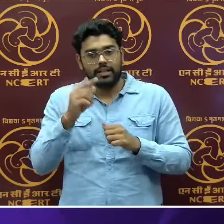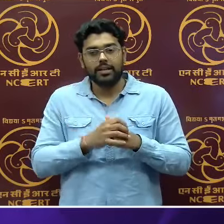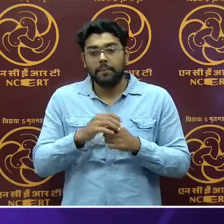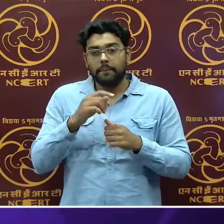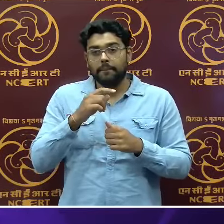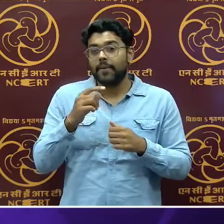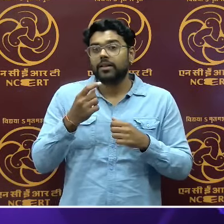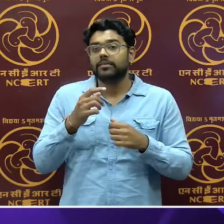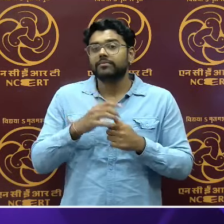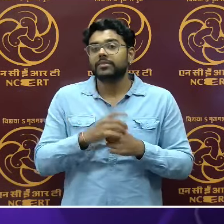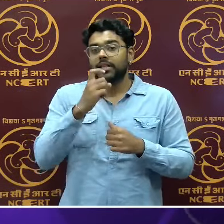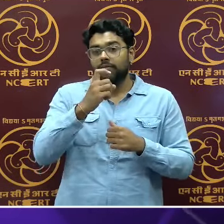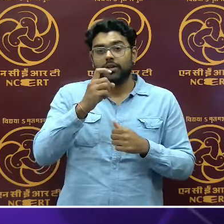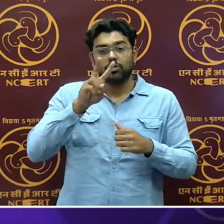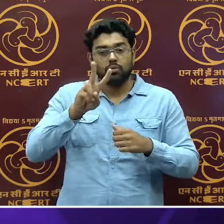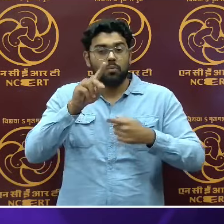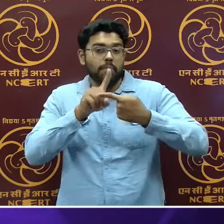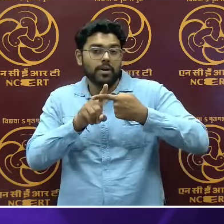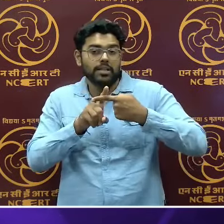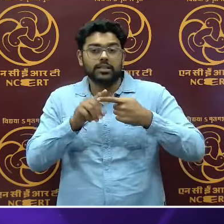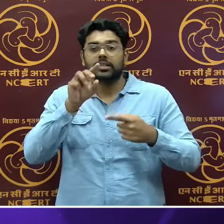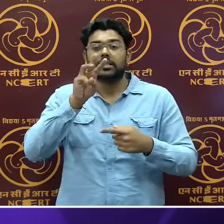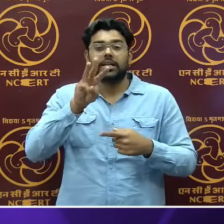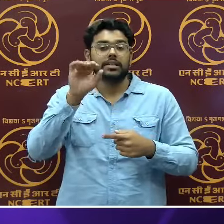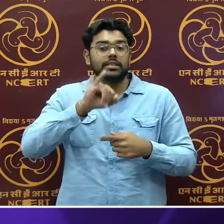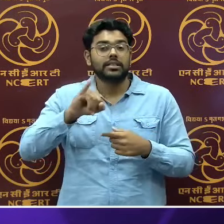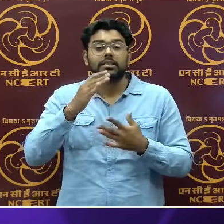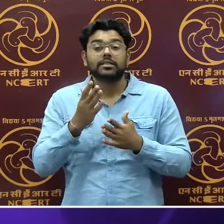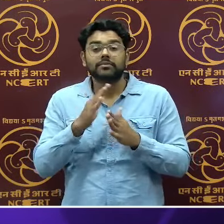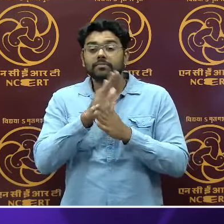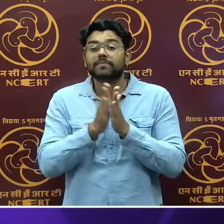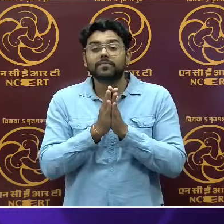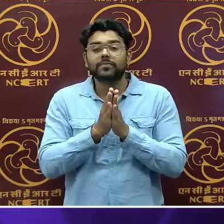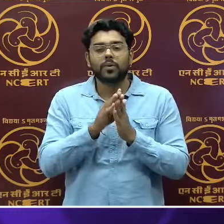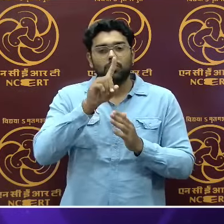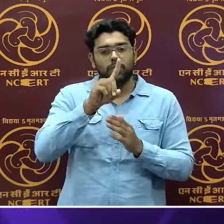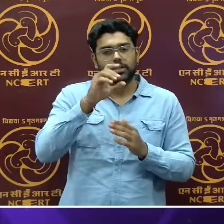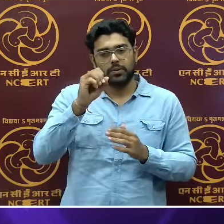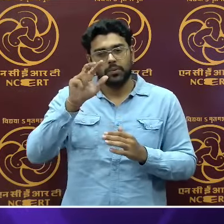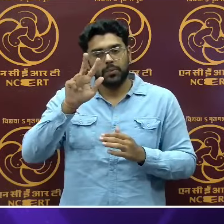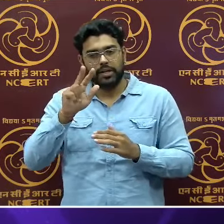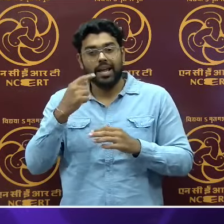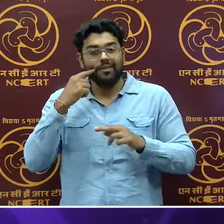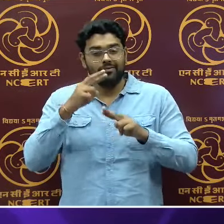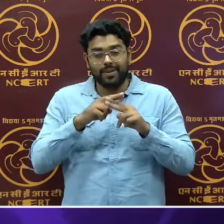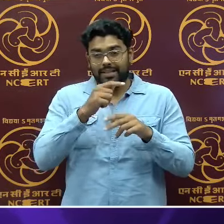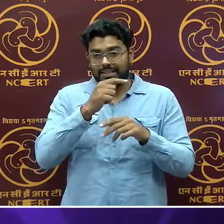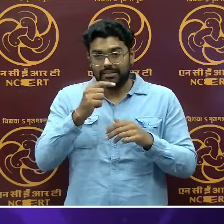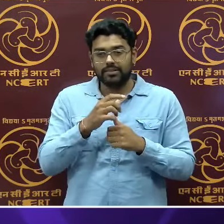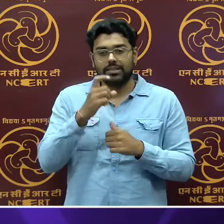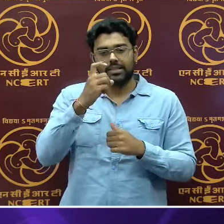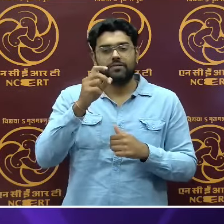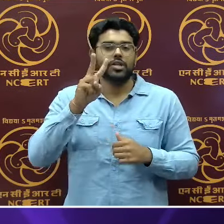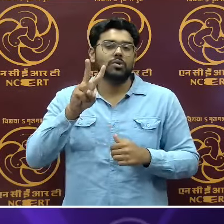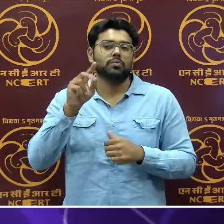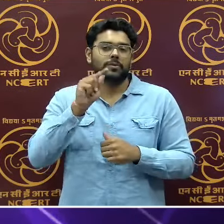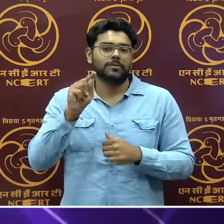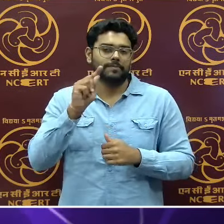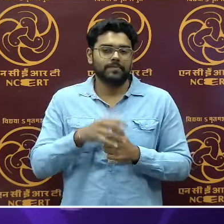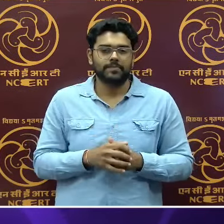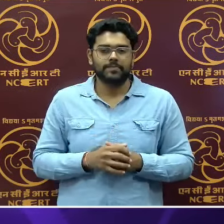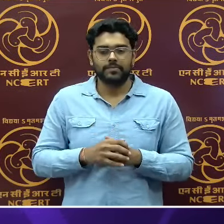plus 36? It is 108. Ji. So, when I subtract, I get 72 degrees.